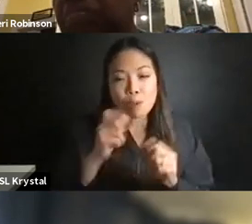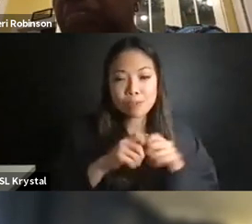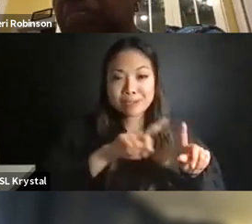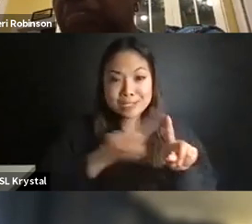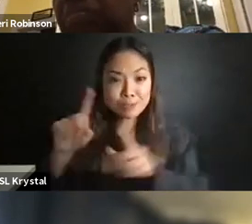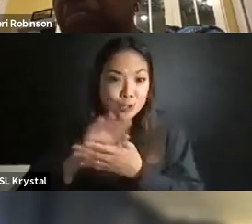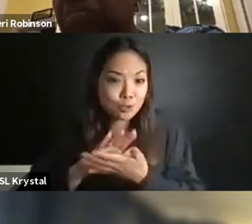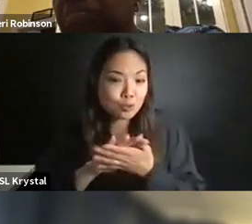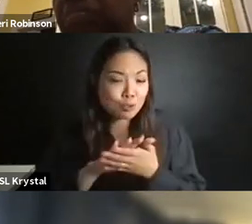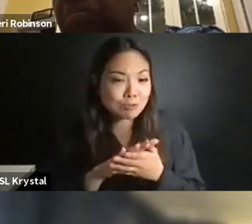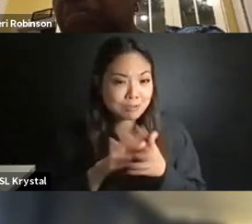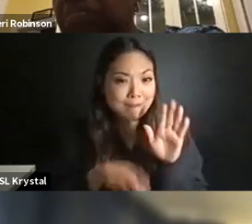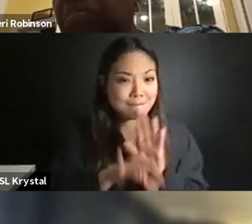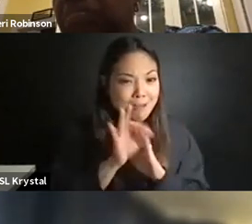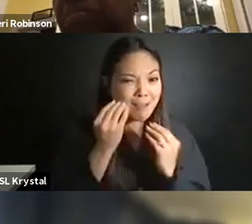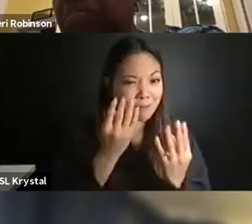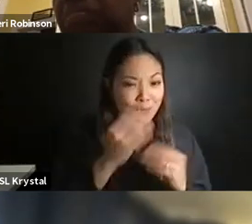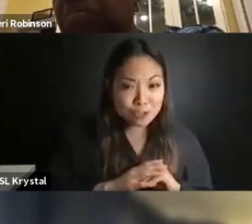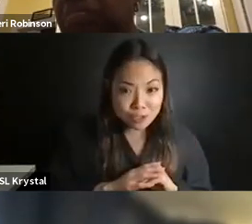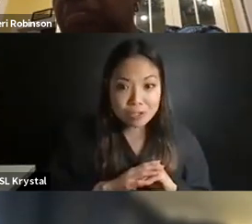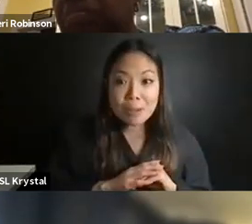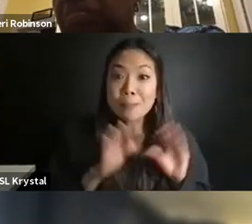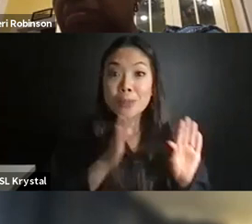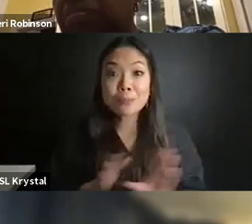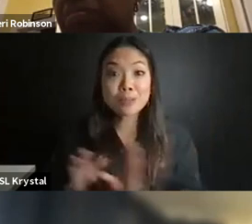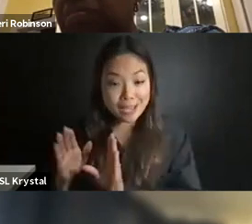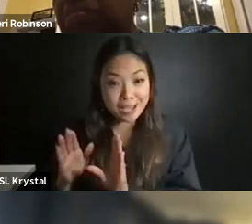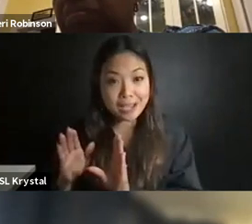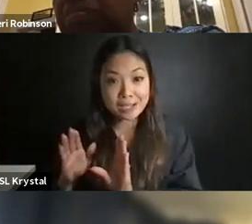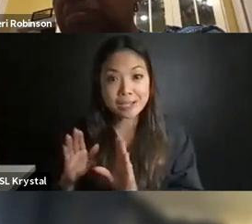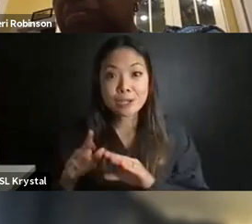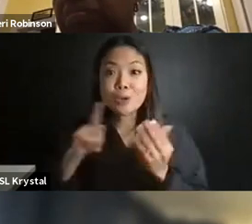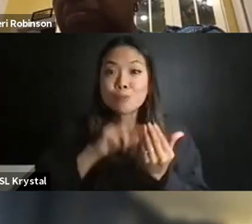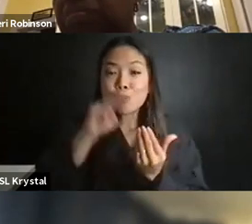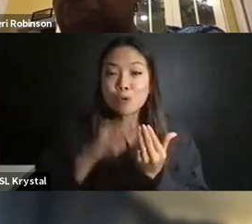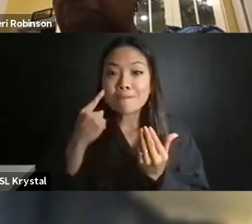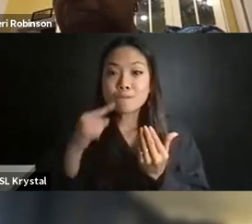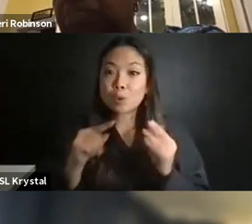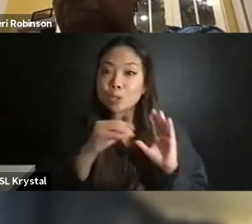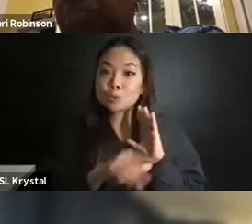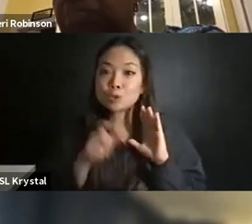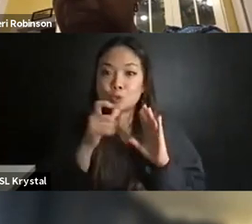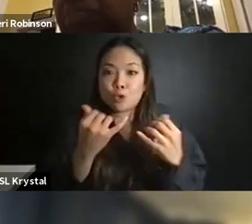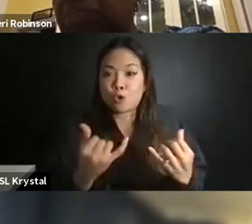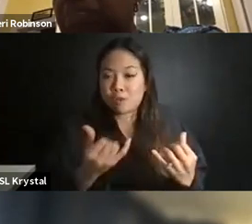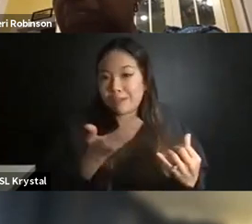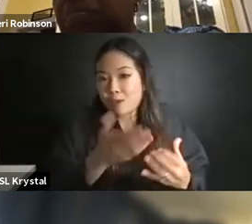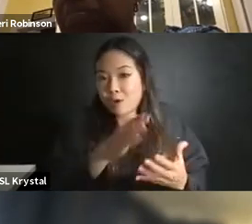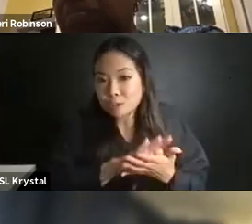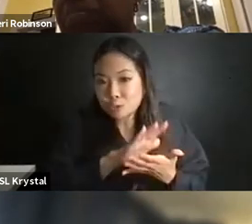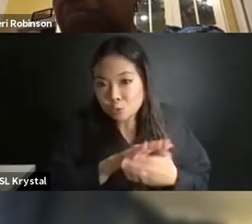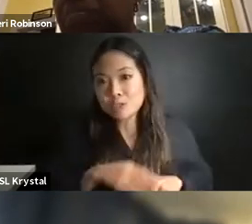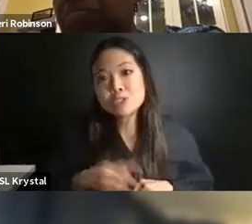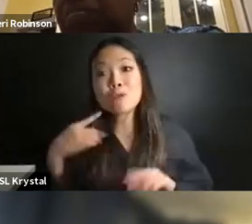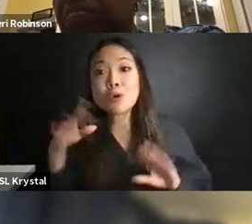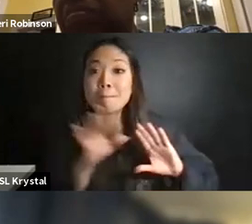plan is for uh additional um programming for students who are currently at the school so in terms of a magnet program as you know